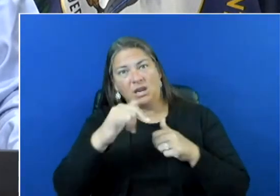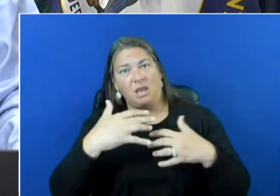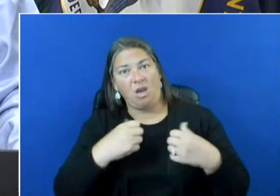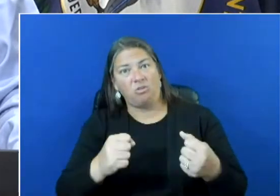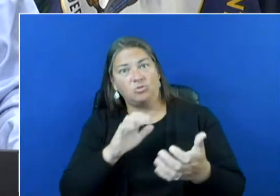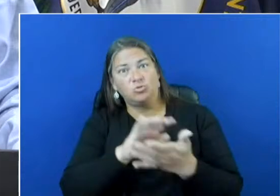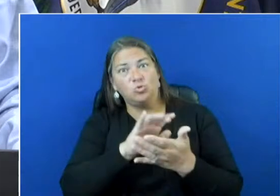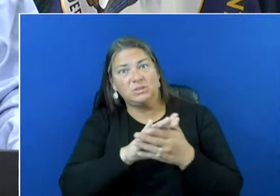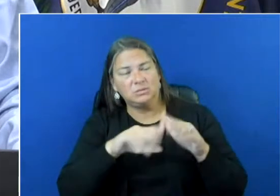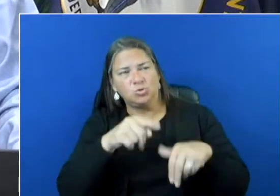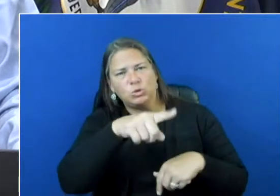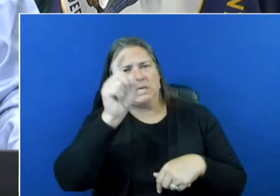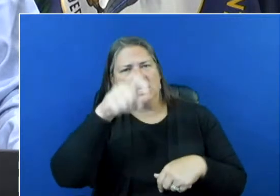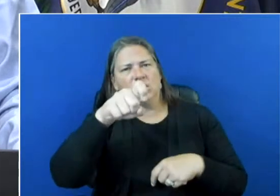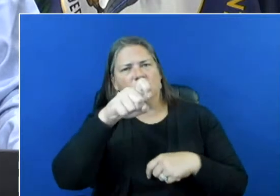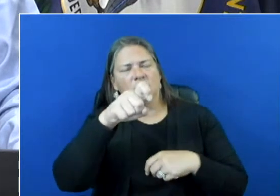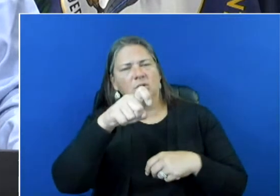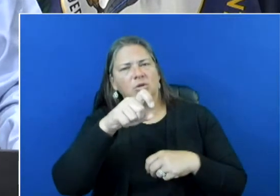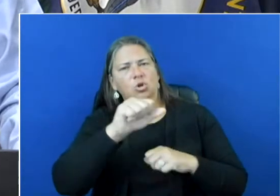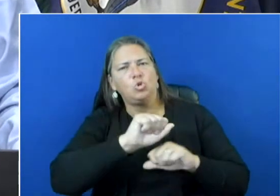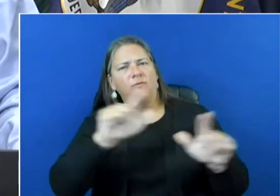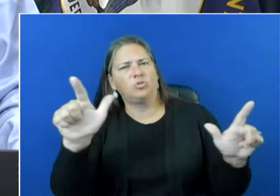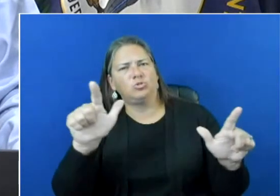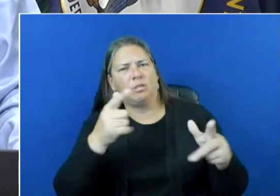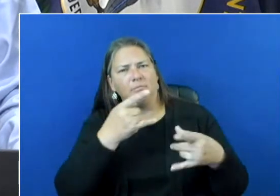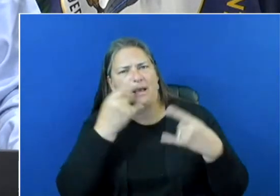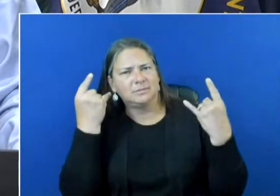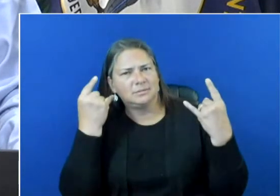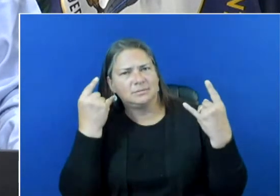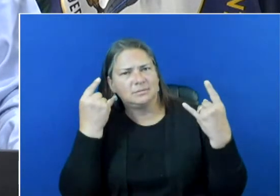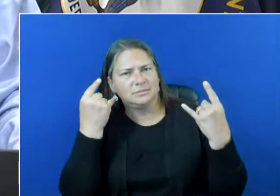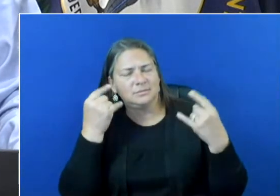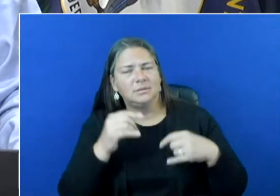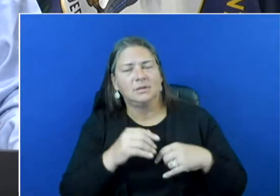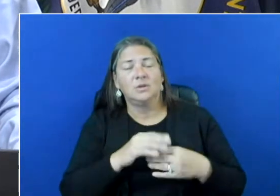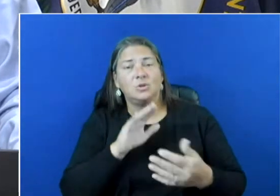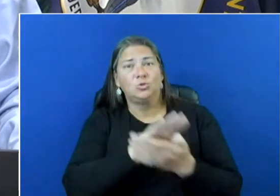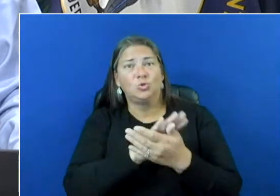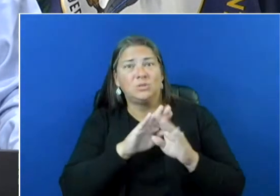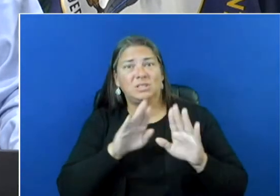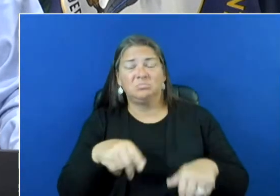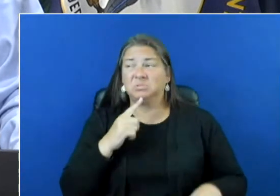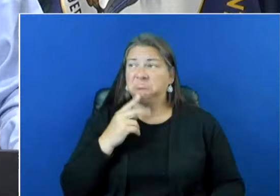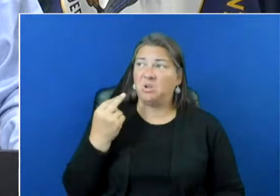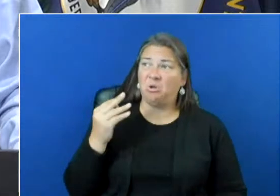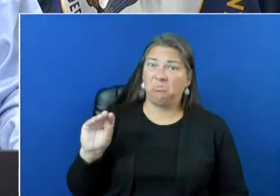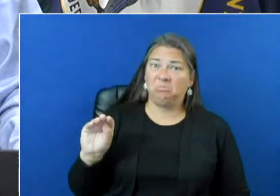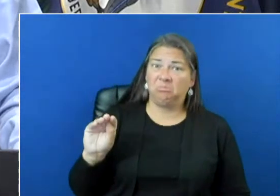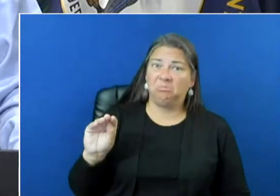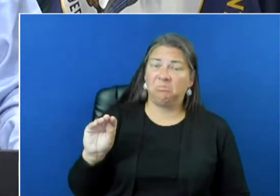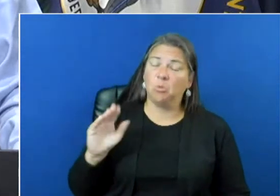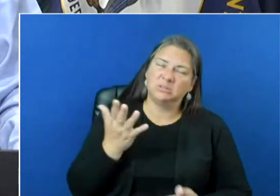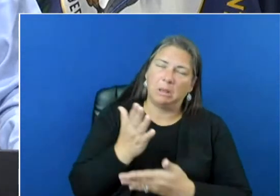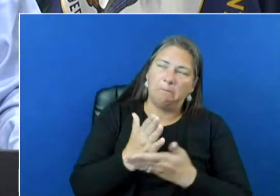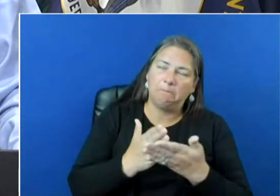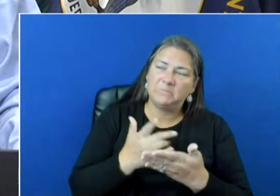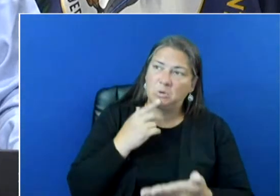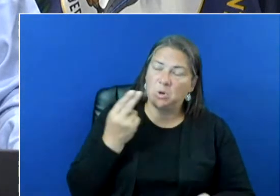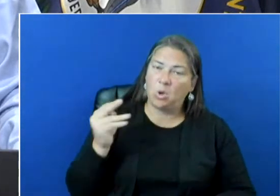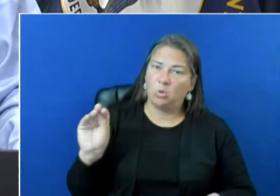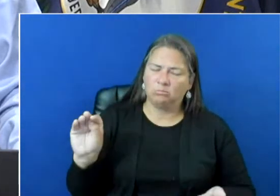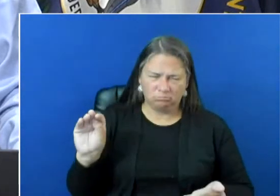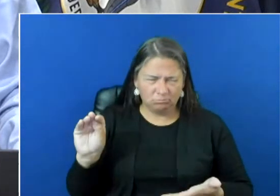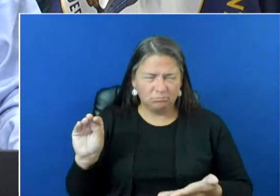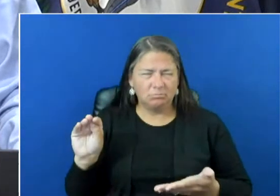universal masking. And the school systems are saying no, some of them. That means that they are doing